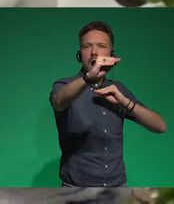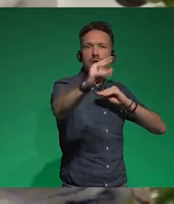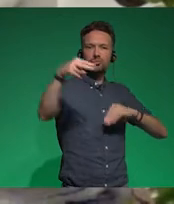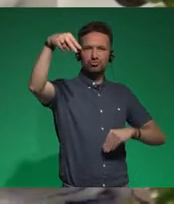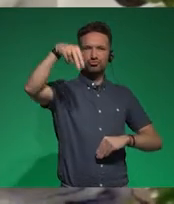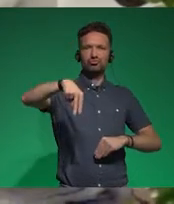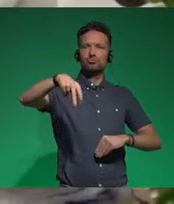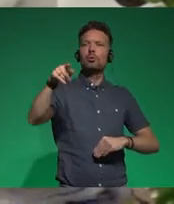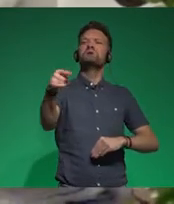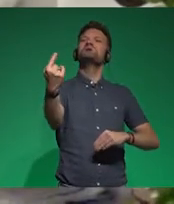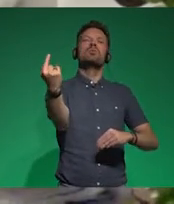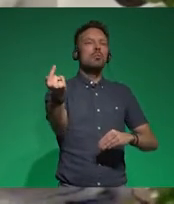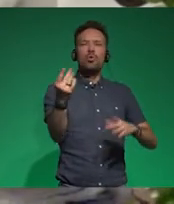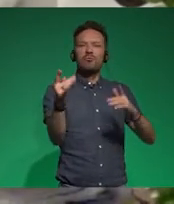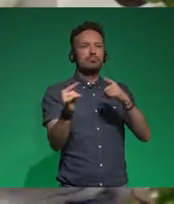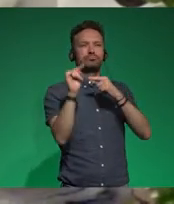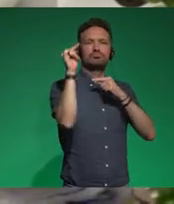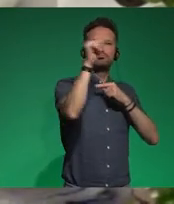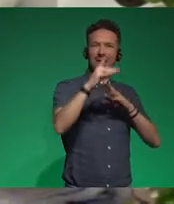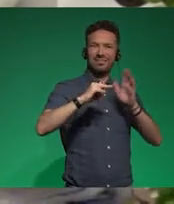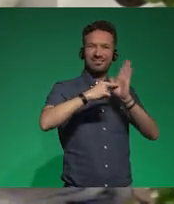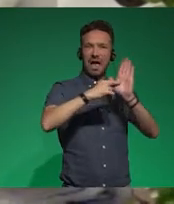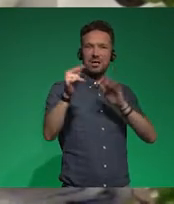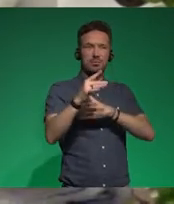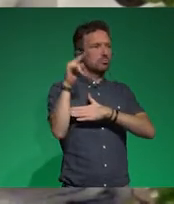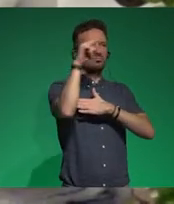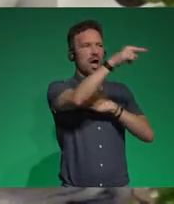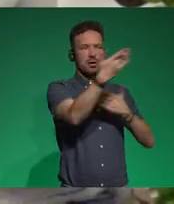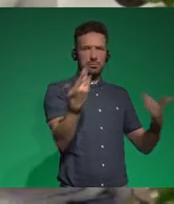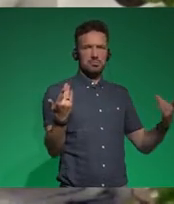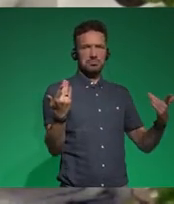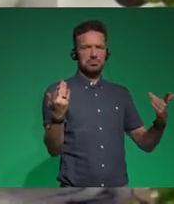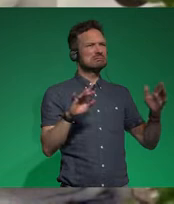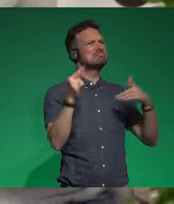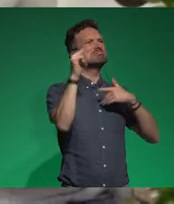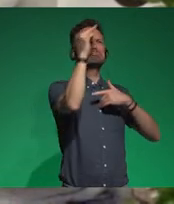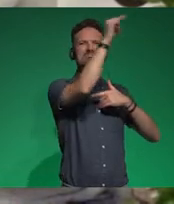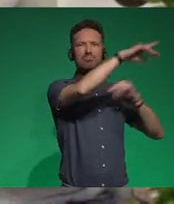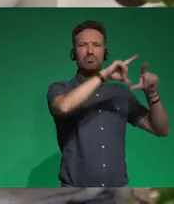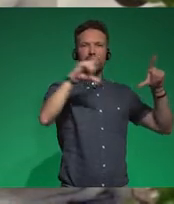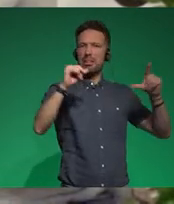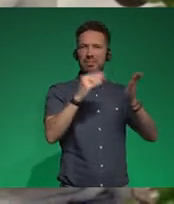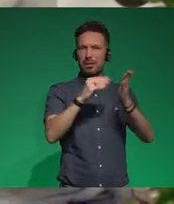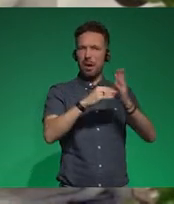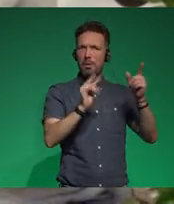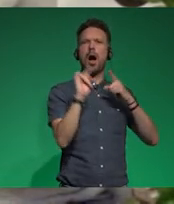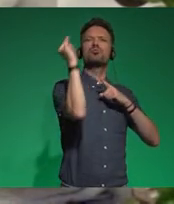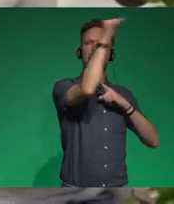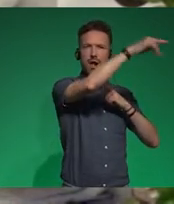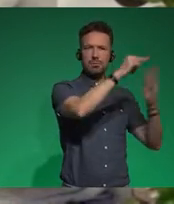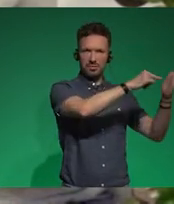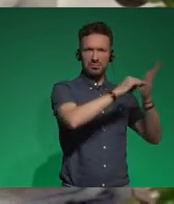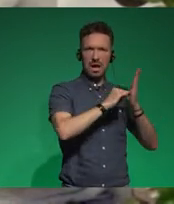to something outside of the frame. So actually you don't see what they are pointing to. So as